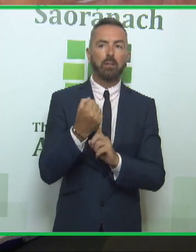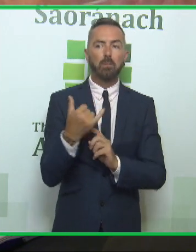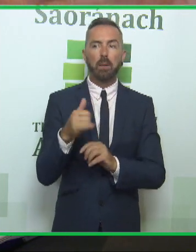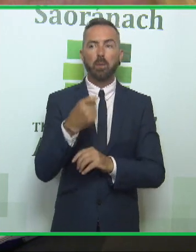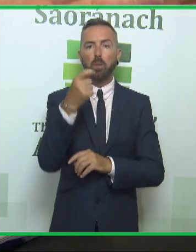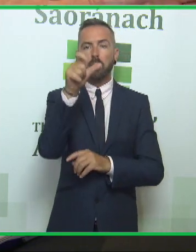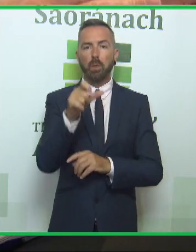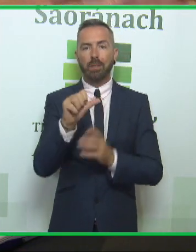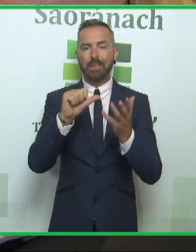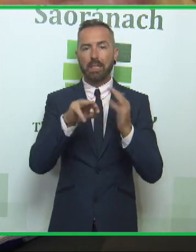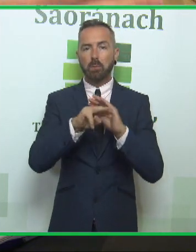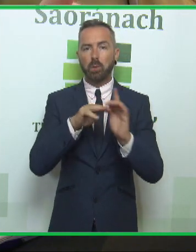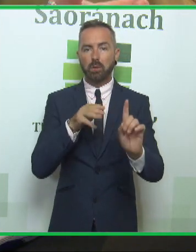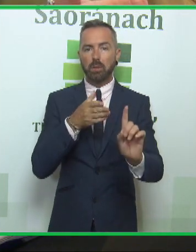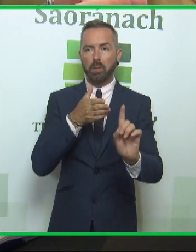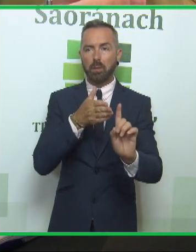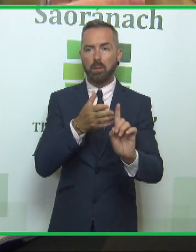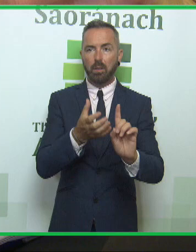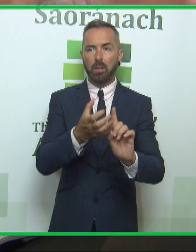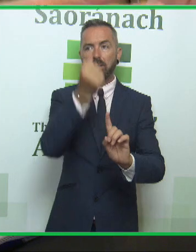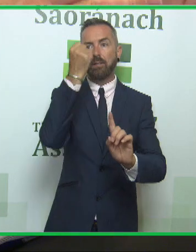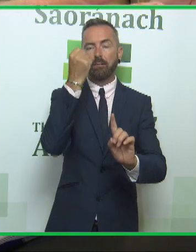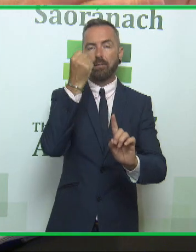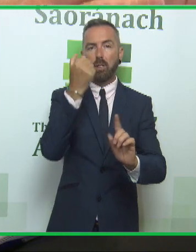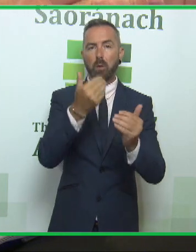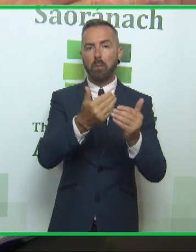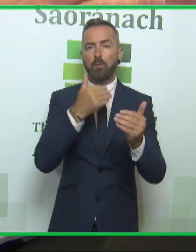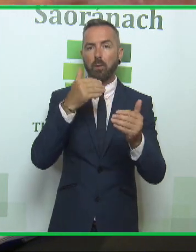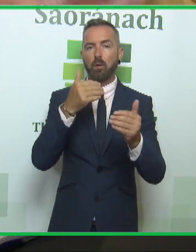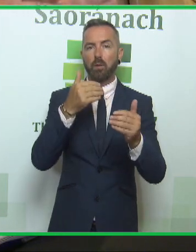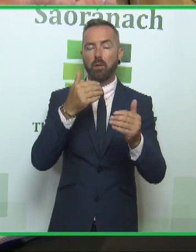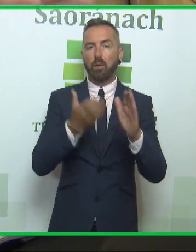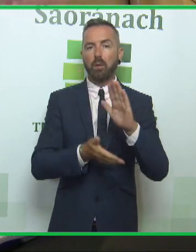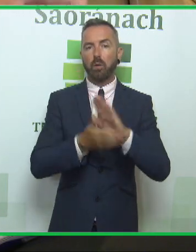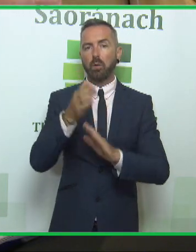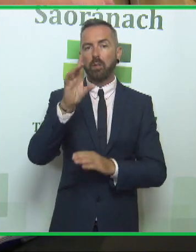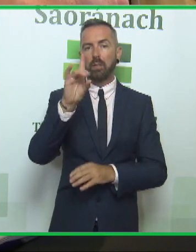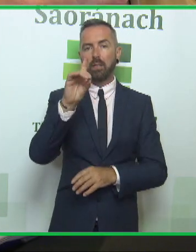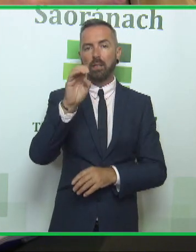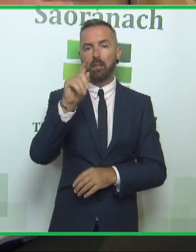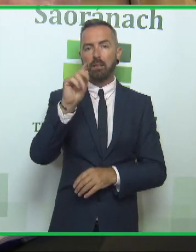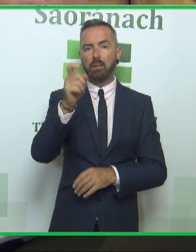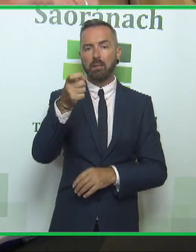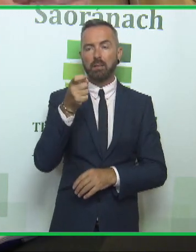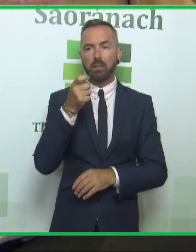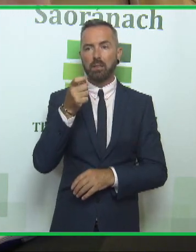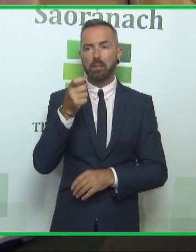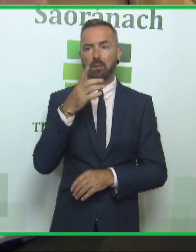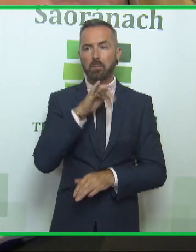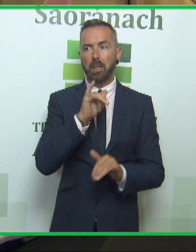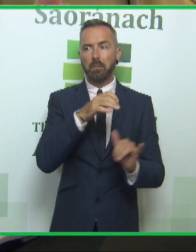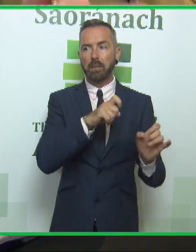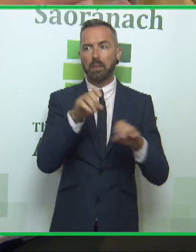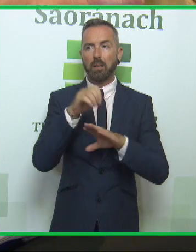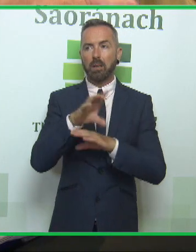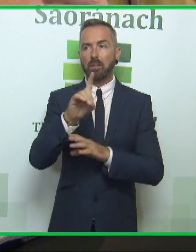come in, it might take 6 months before they're ready to go to detox. And they're still on drugs at this stage, but it's a slow process. And then it might be that they